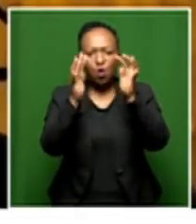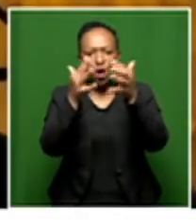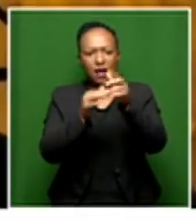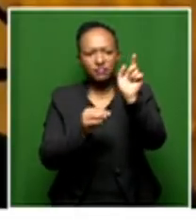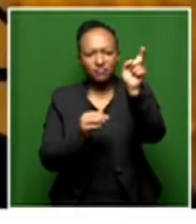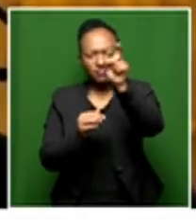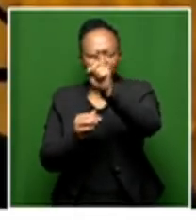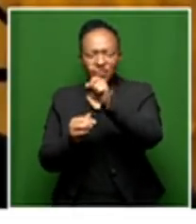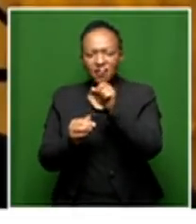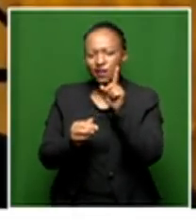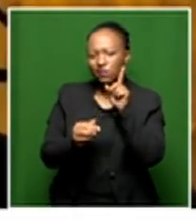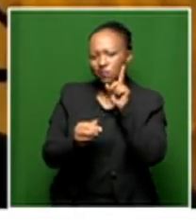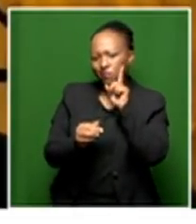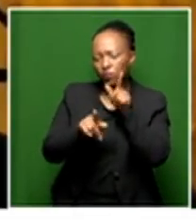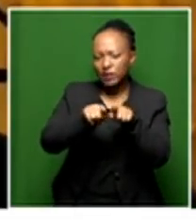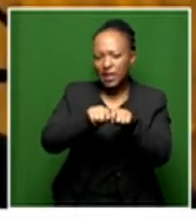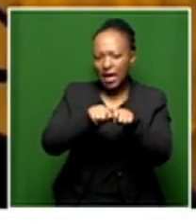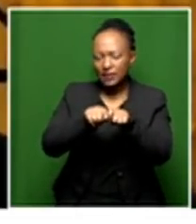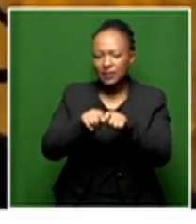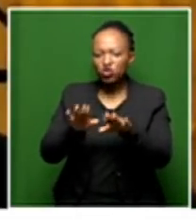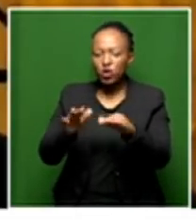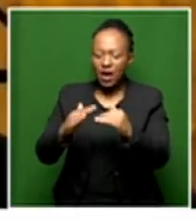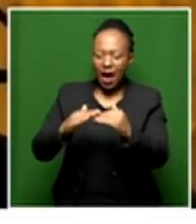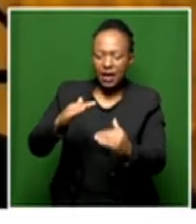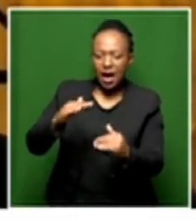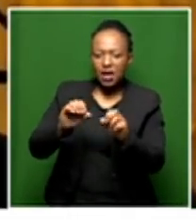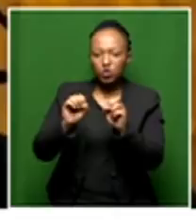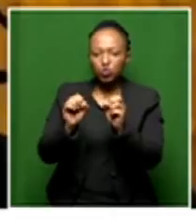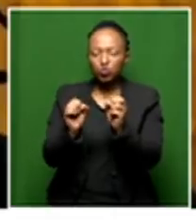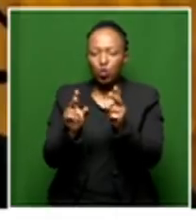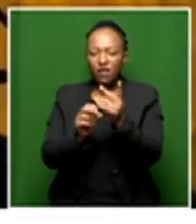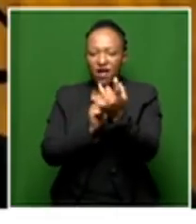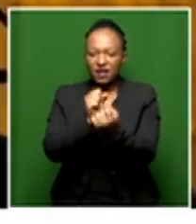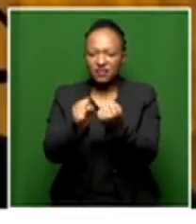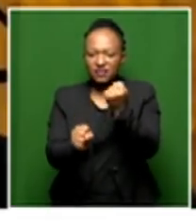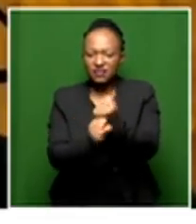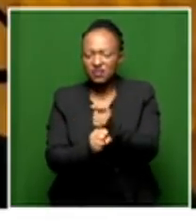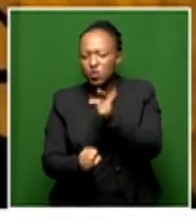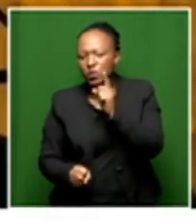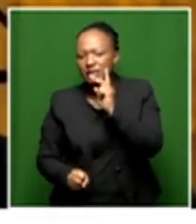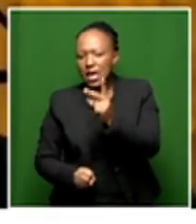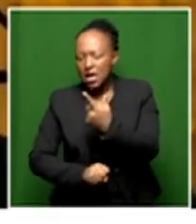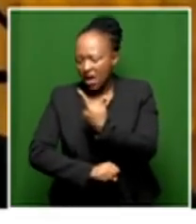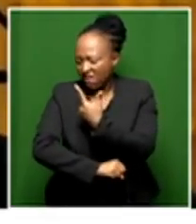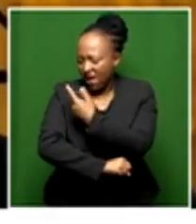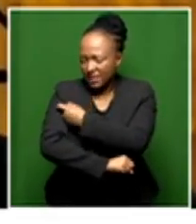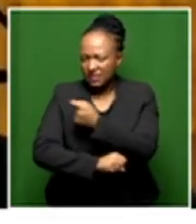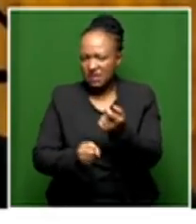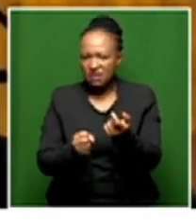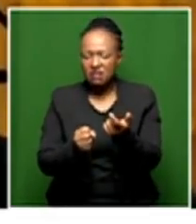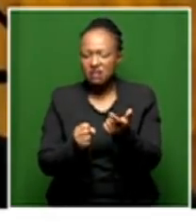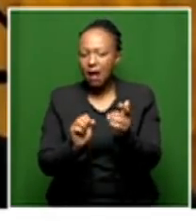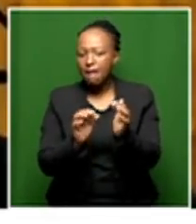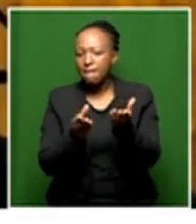do trials on children under 12 years old to see how they react to the vaccine. I know